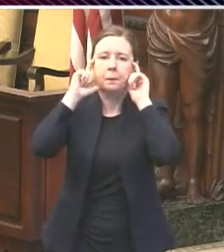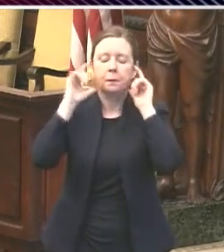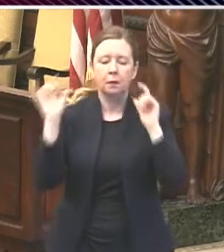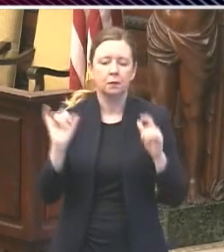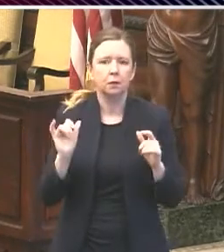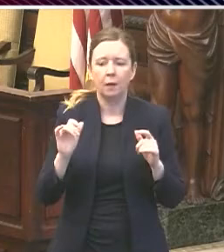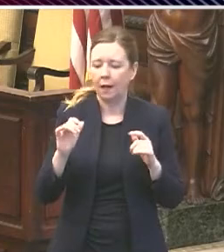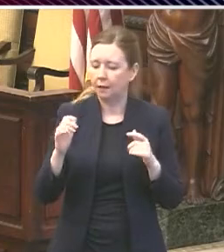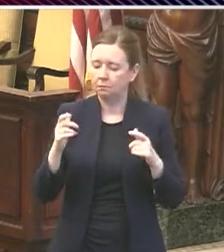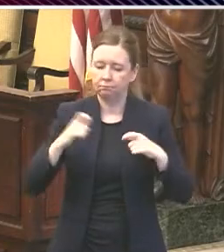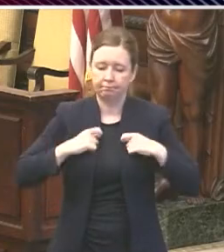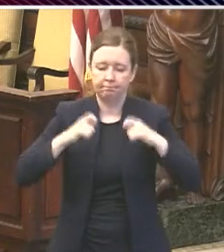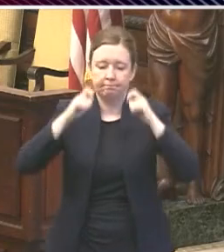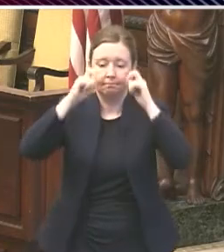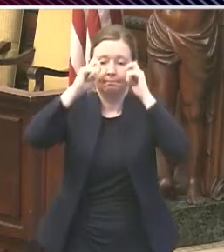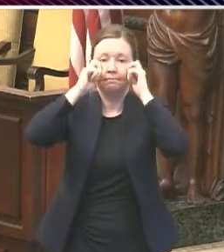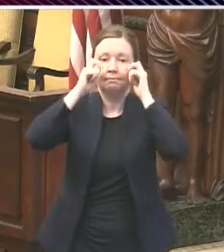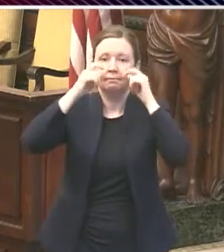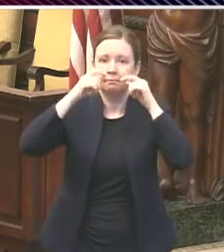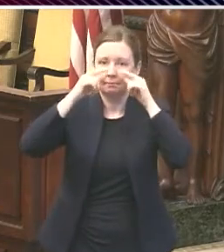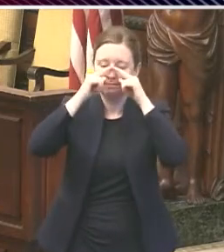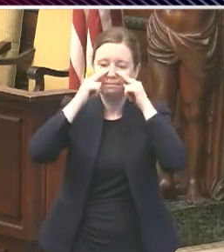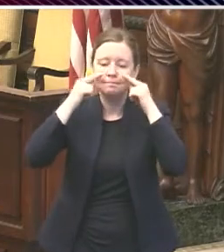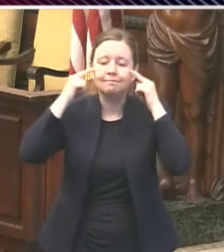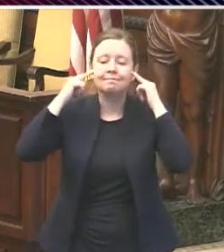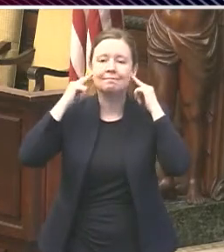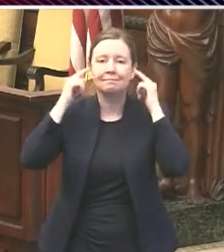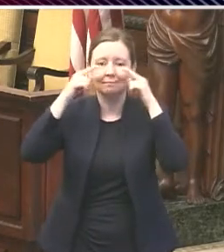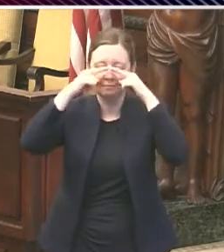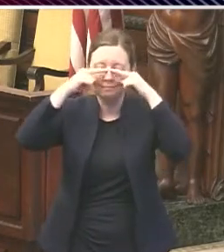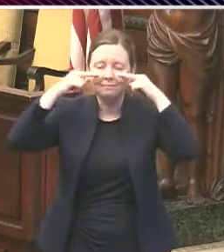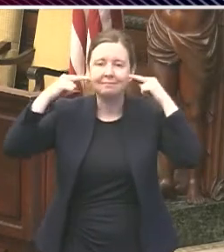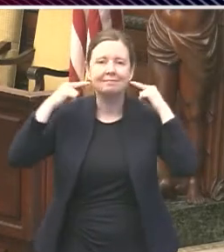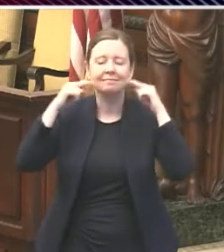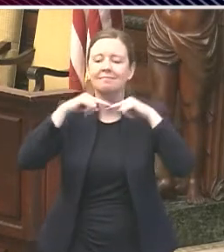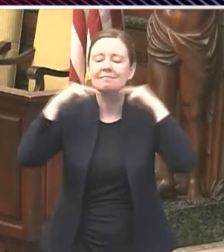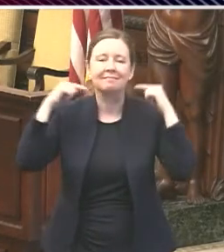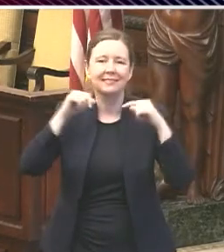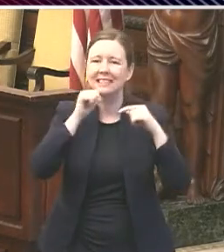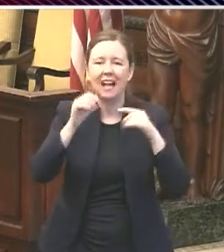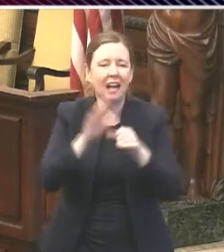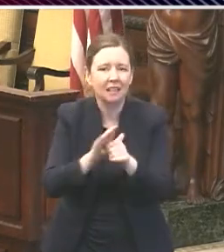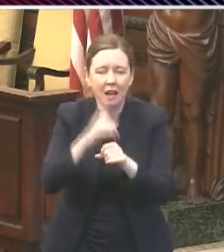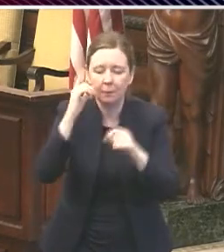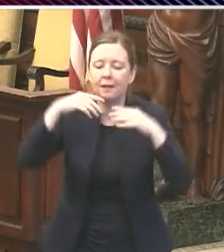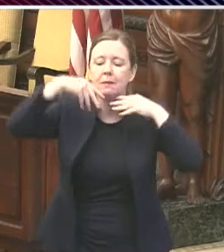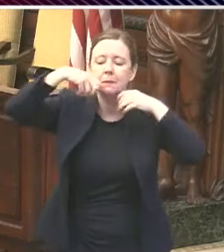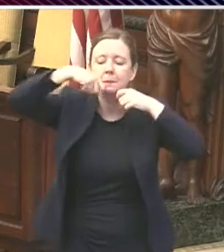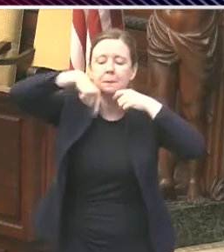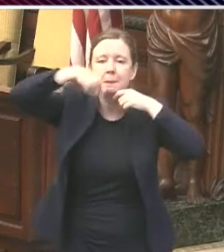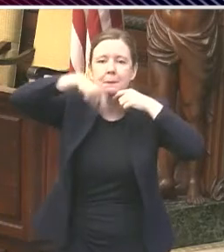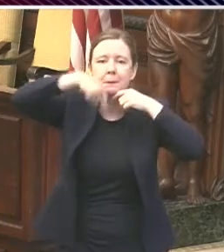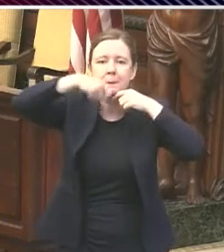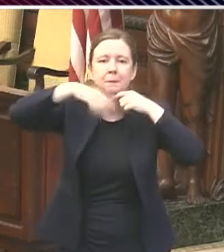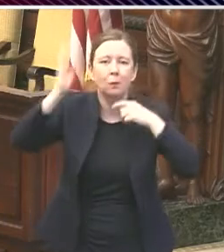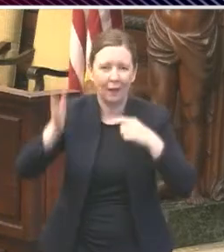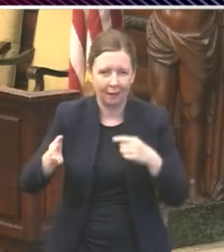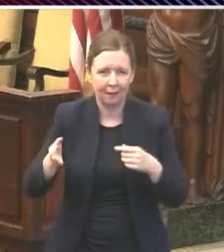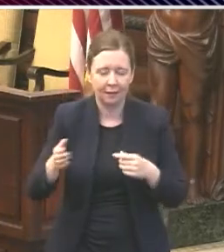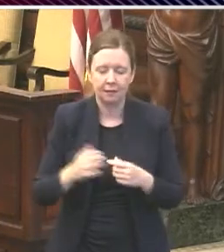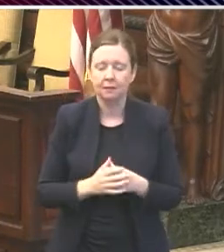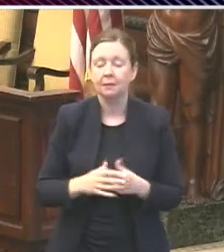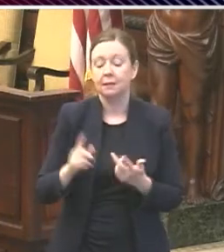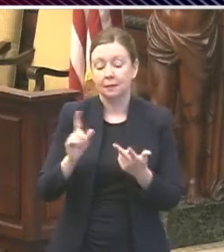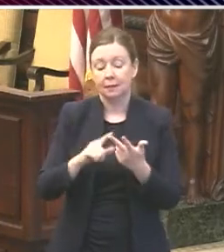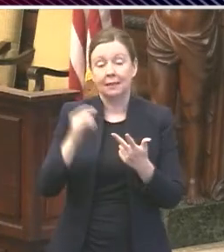your nose there isn't going to be quite as good because there's space below your chin where the droplets can leak out. And the third is when you're wearing any type